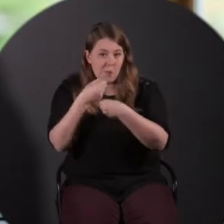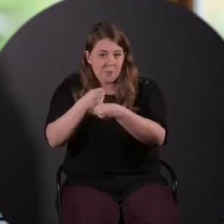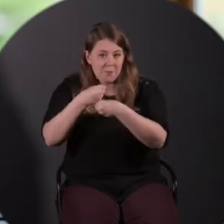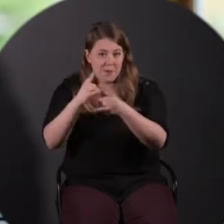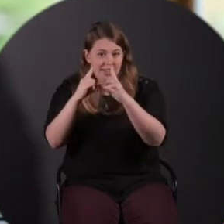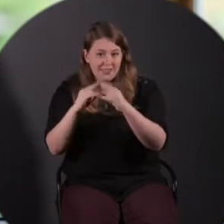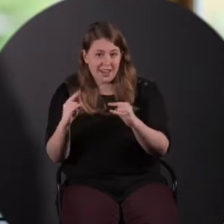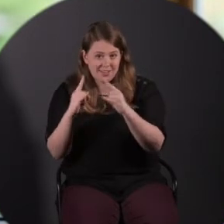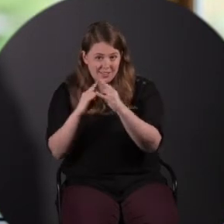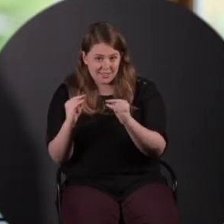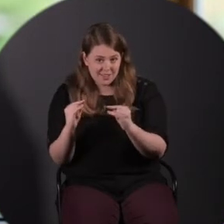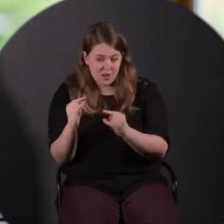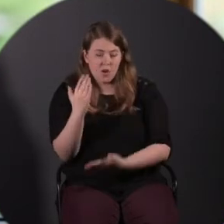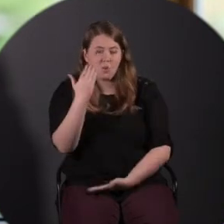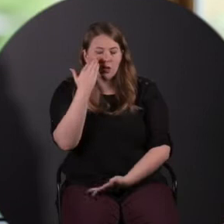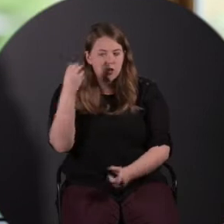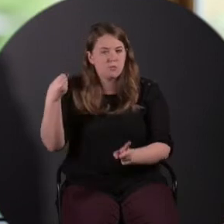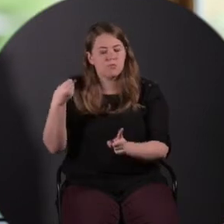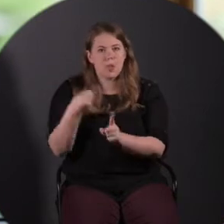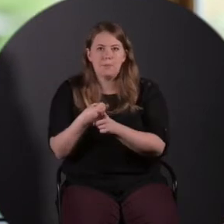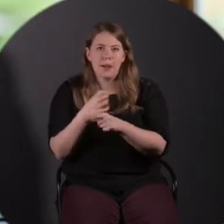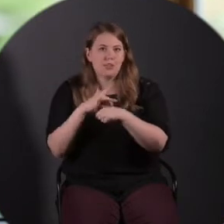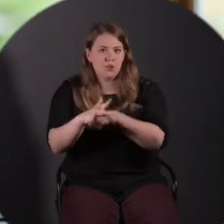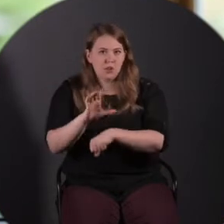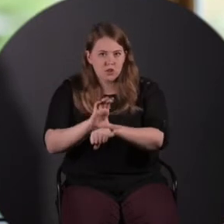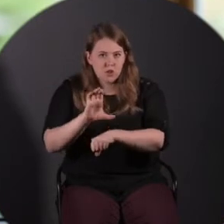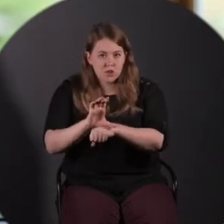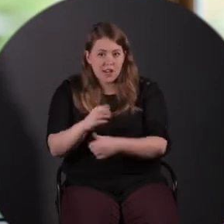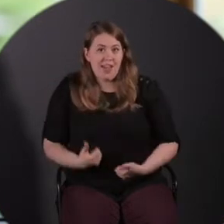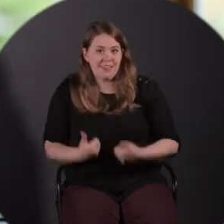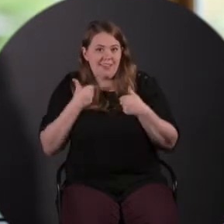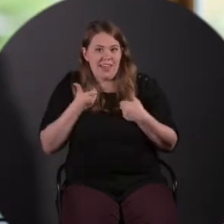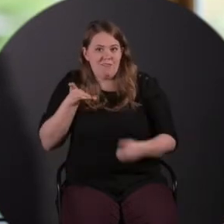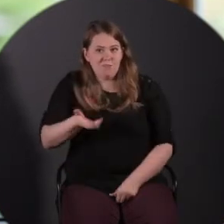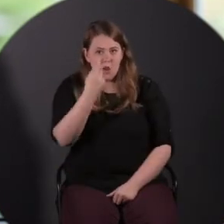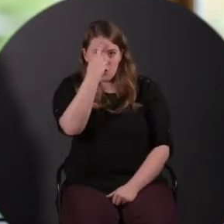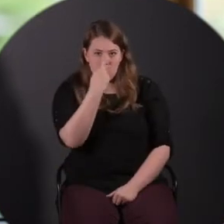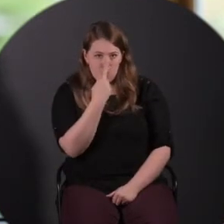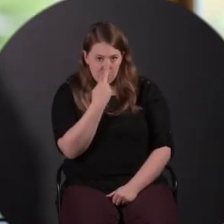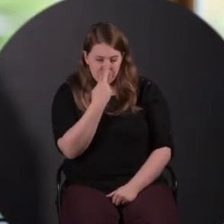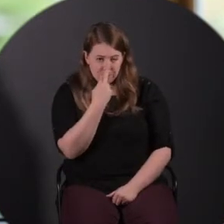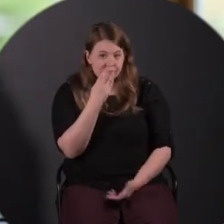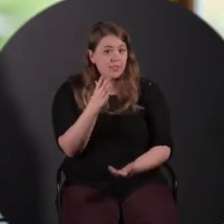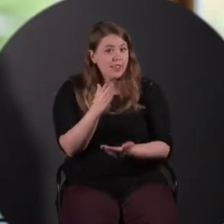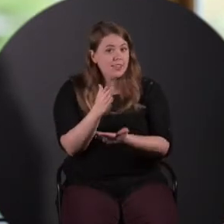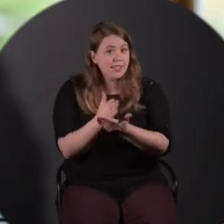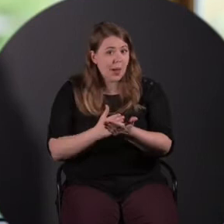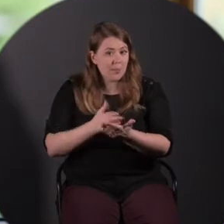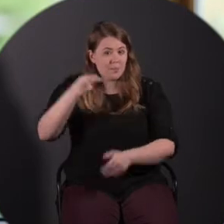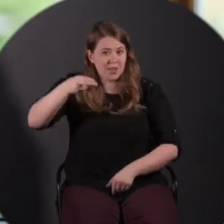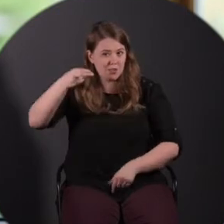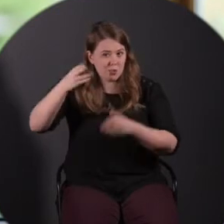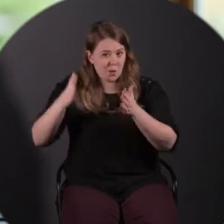were hugely impactful in the first century church and that they lived in Rome. And in fact, some historians believe that Priscilla